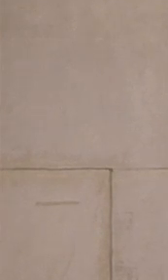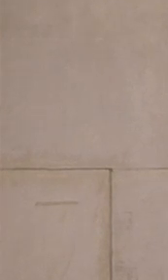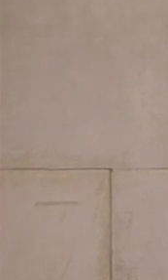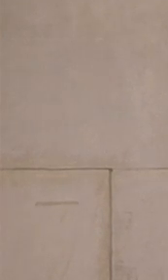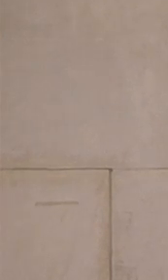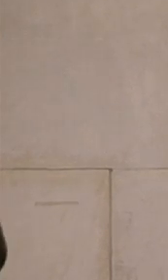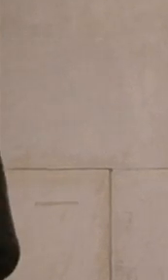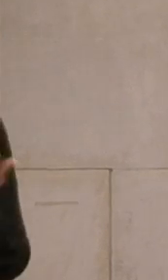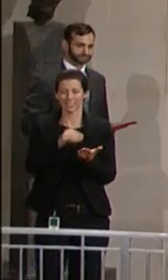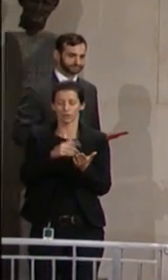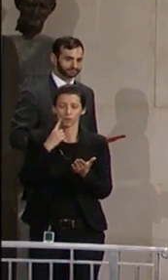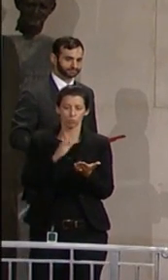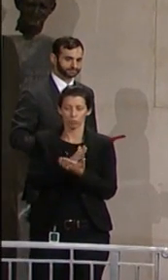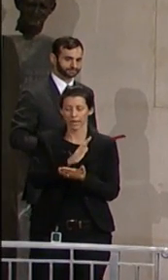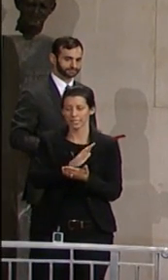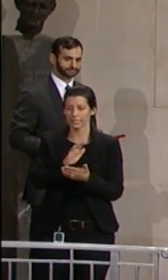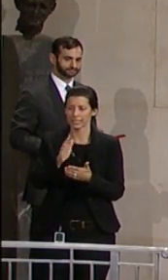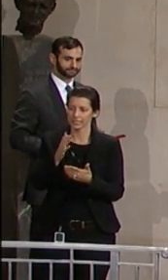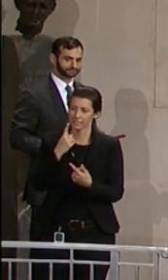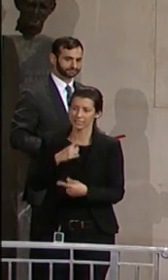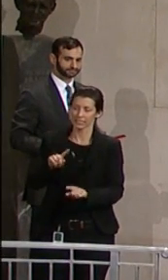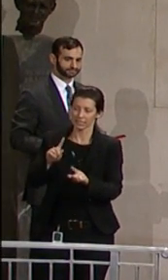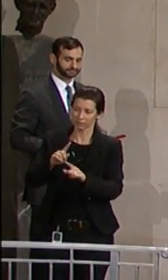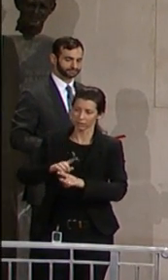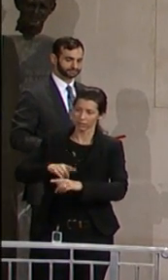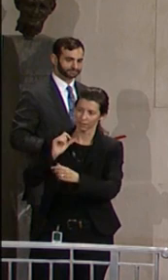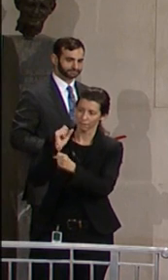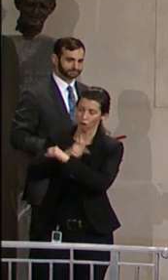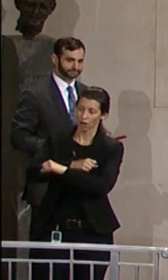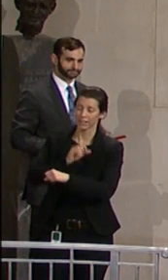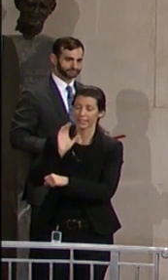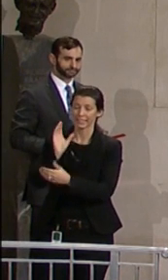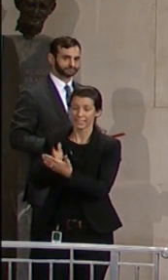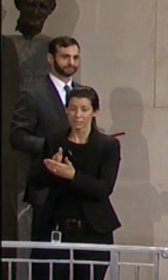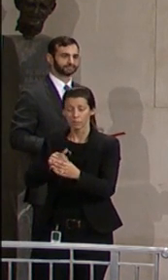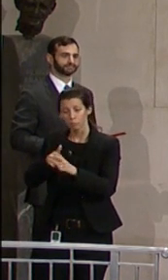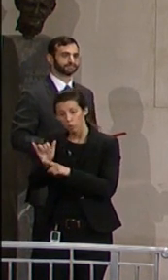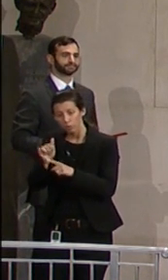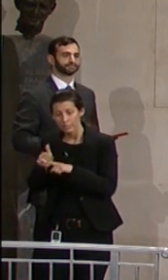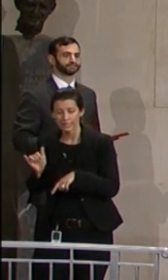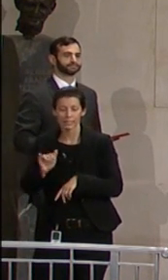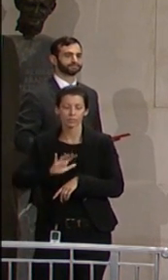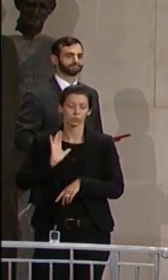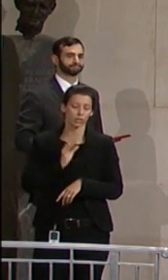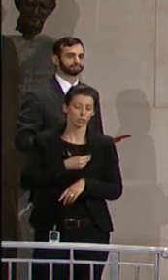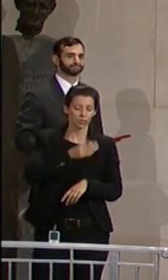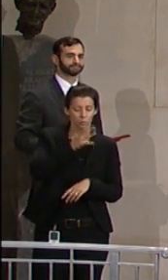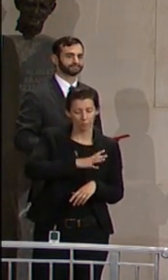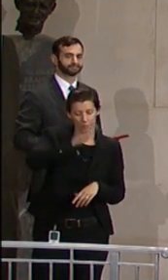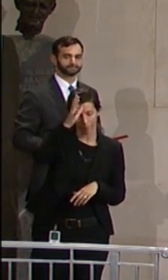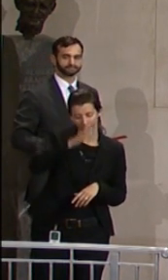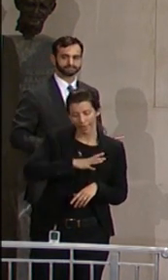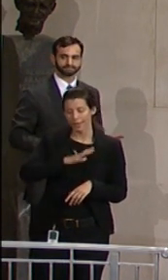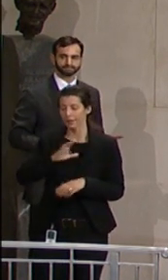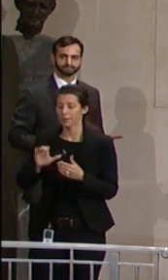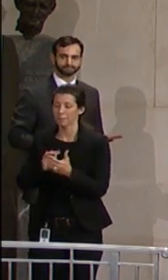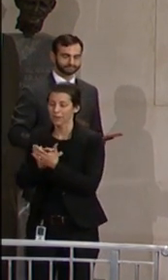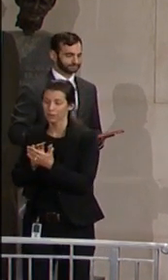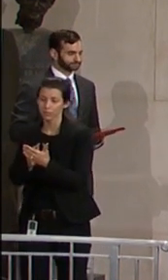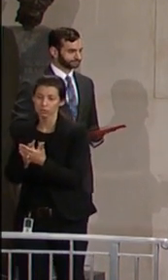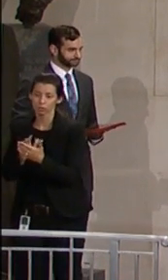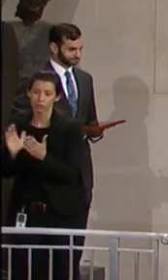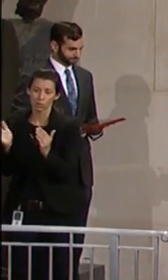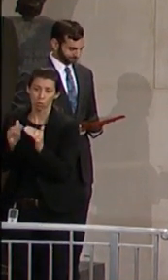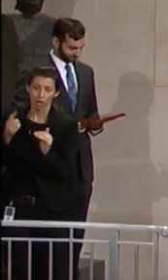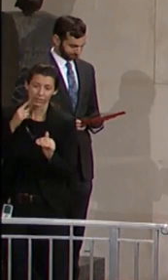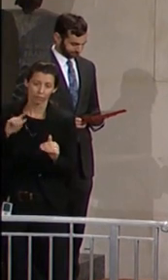successfully against school bullying, for access to public benefits for transgender men and women, and for the right to marriage equality for same-sex